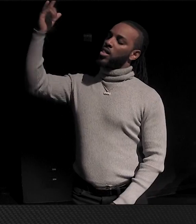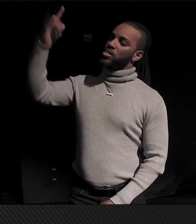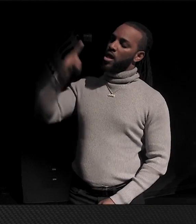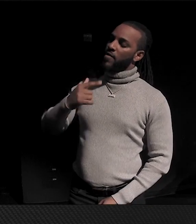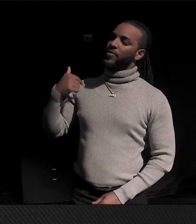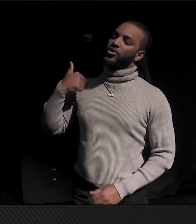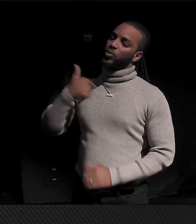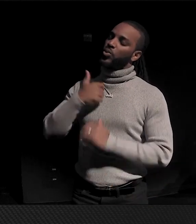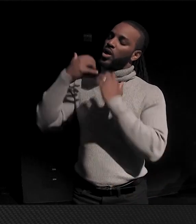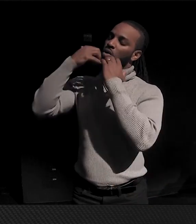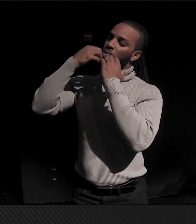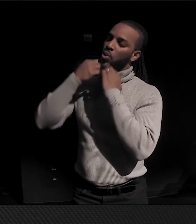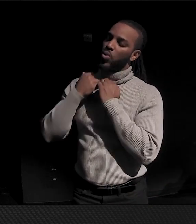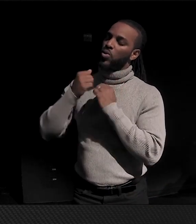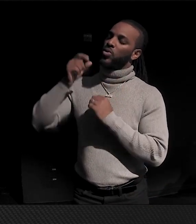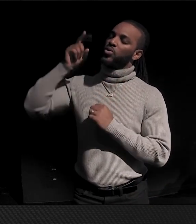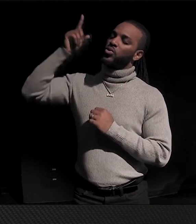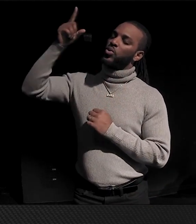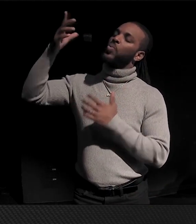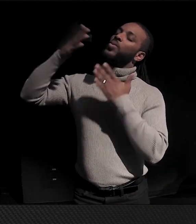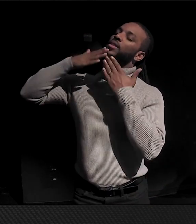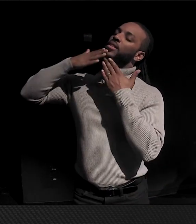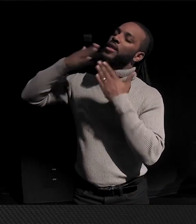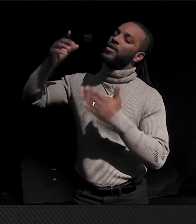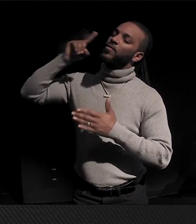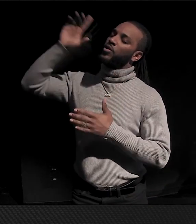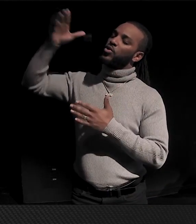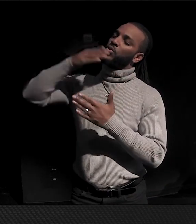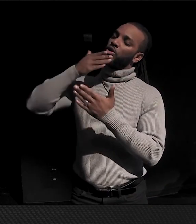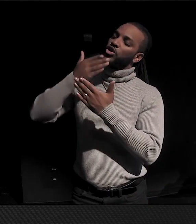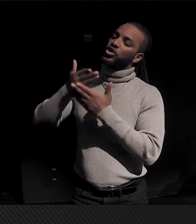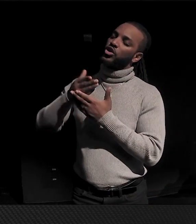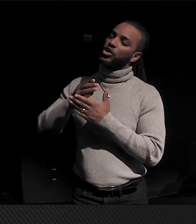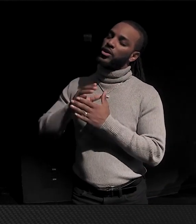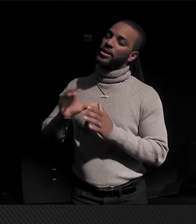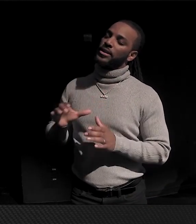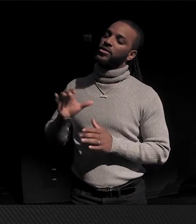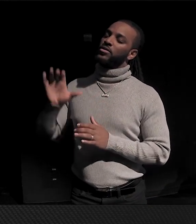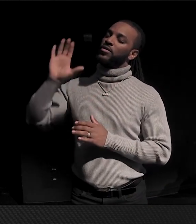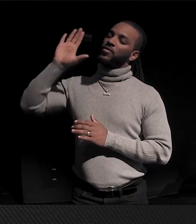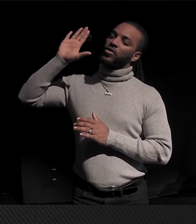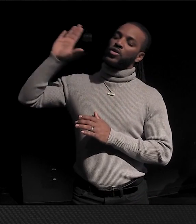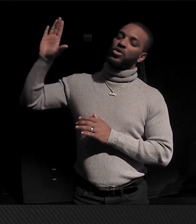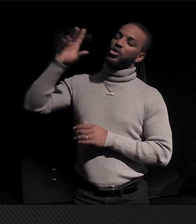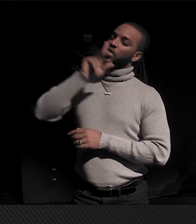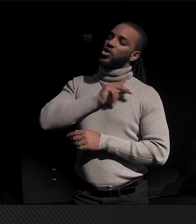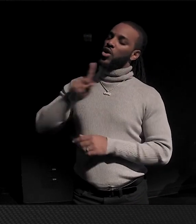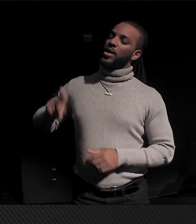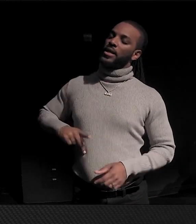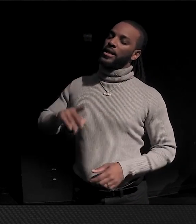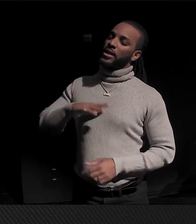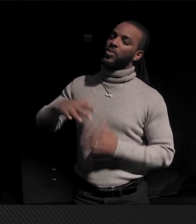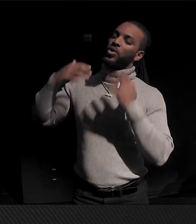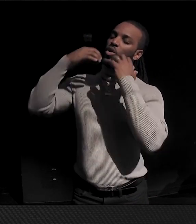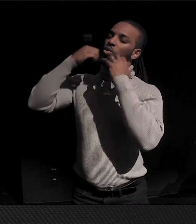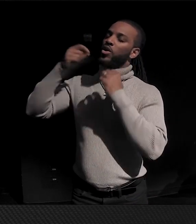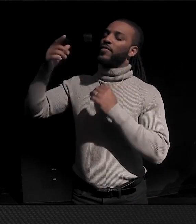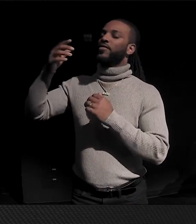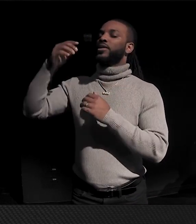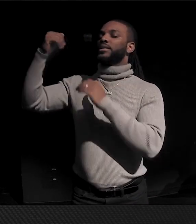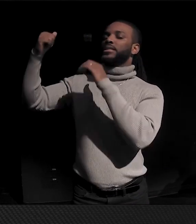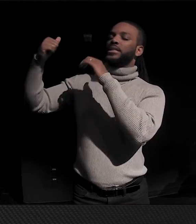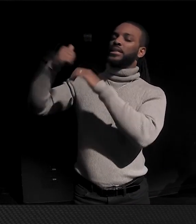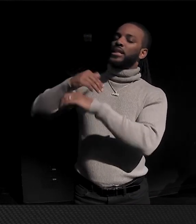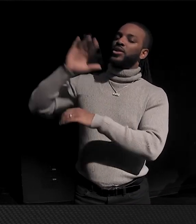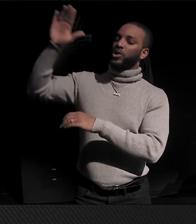for your love. We thank you for your goodness. Mm-hmm. We thank you for your majesty. We adore you for sending your son to